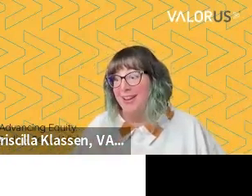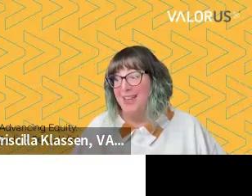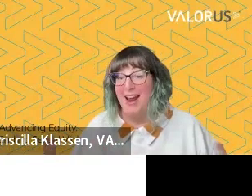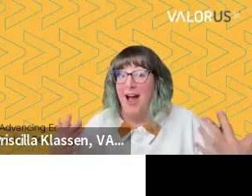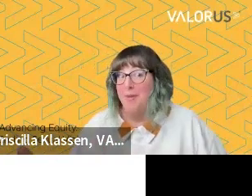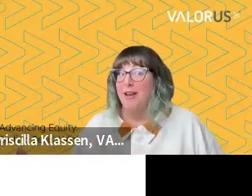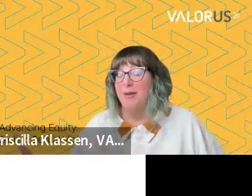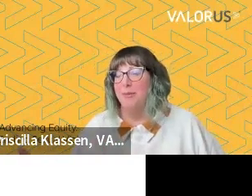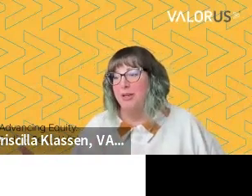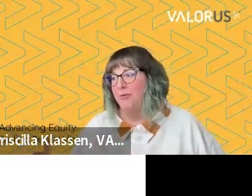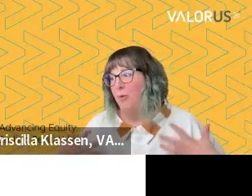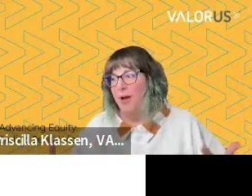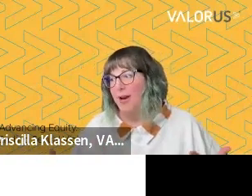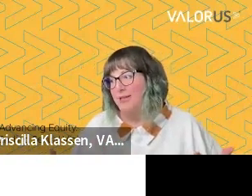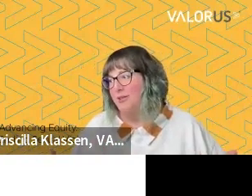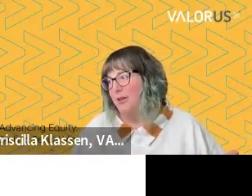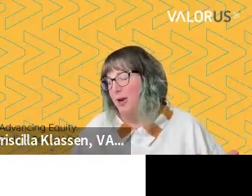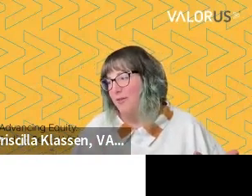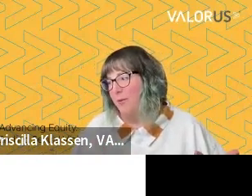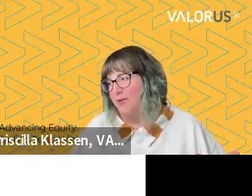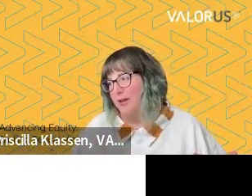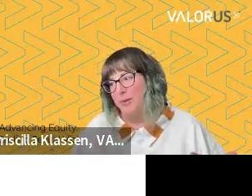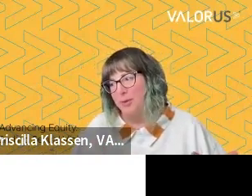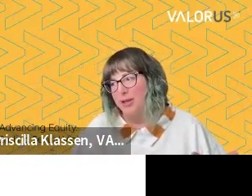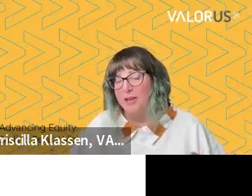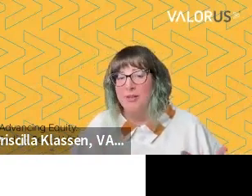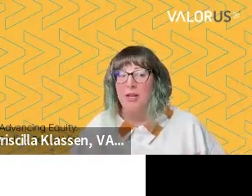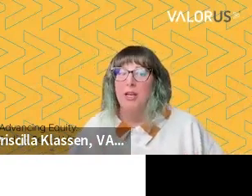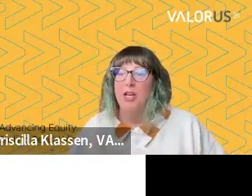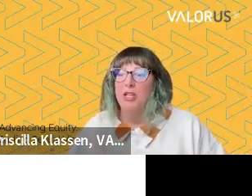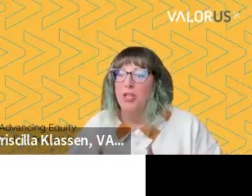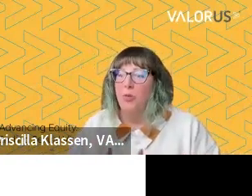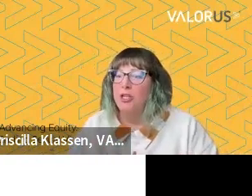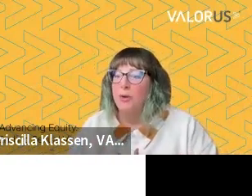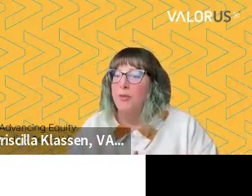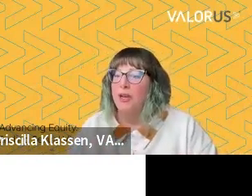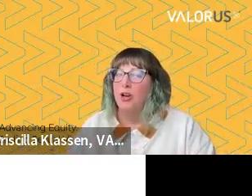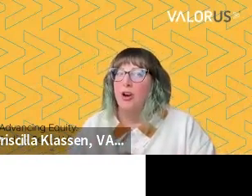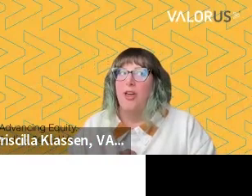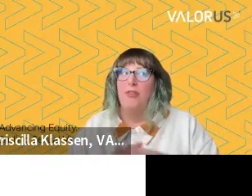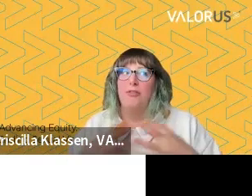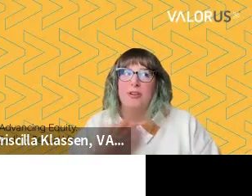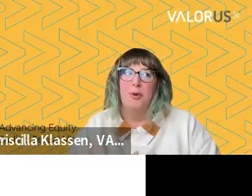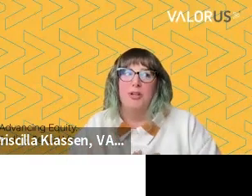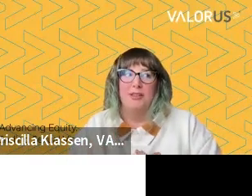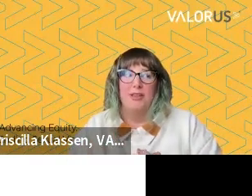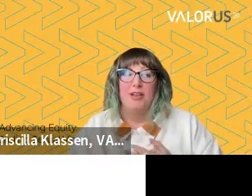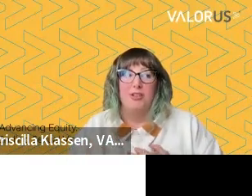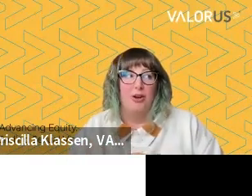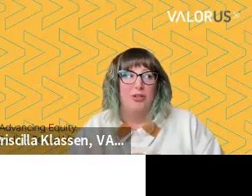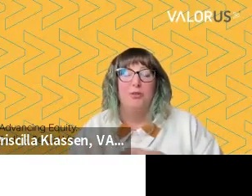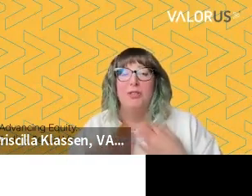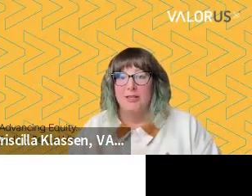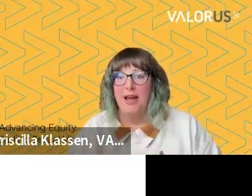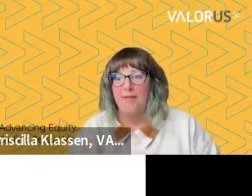common, is that I'm not going to be believed. Why would I tell someone if I wasn't going to be believed? So we just want to make sure that the first person that